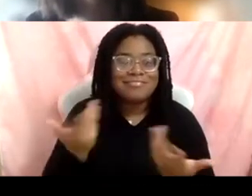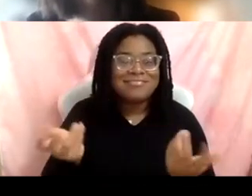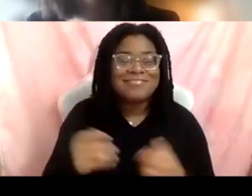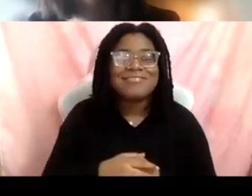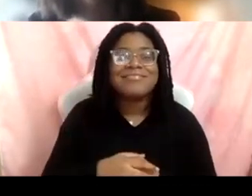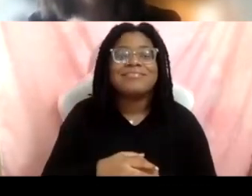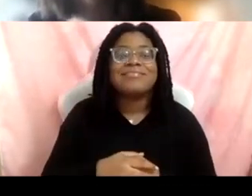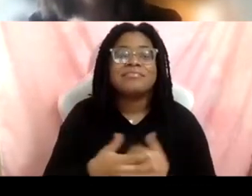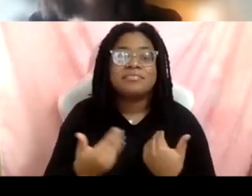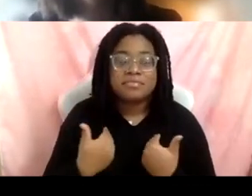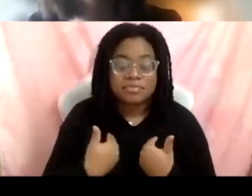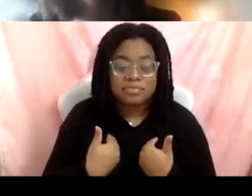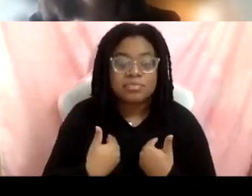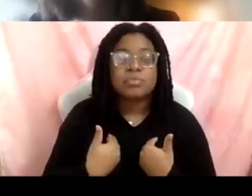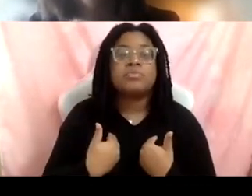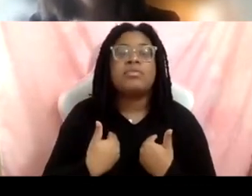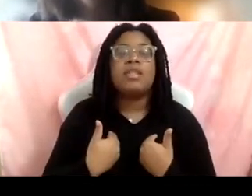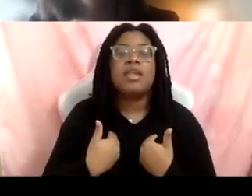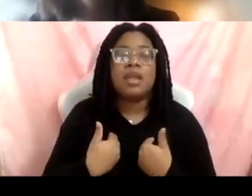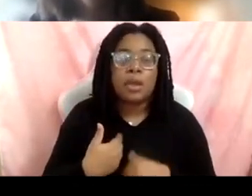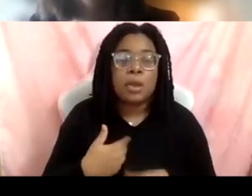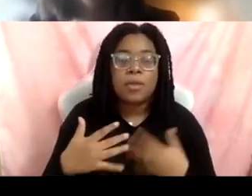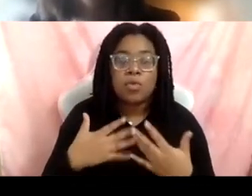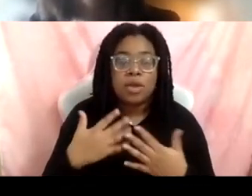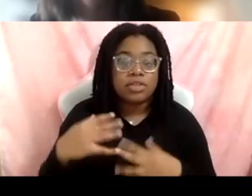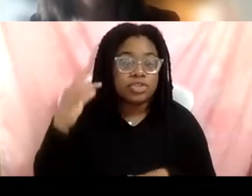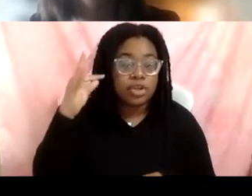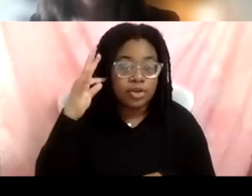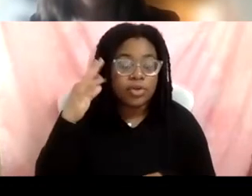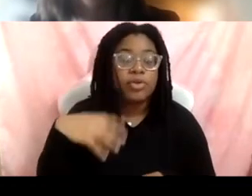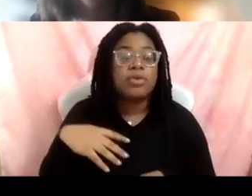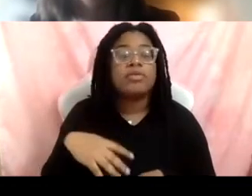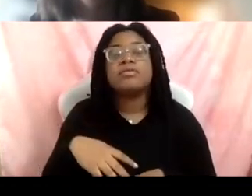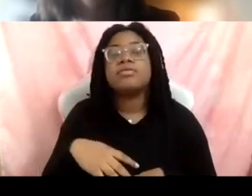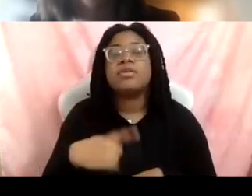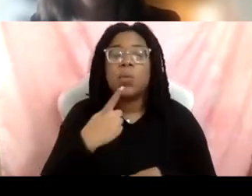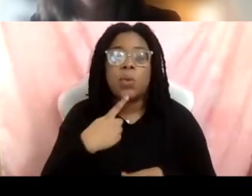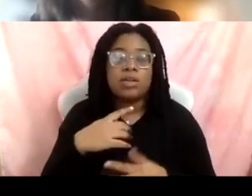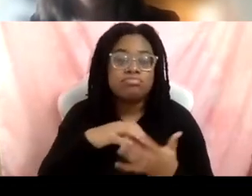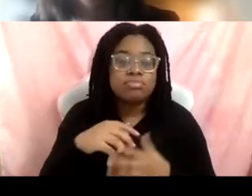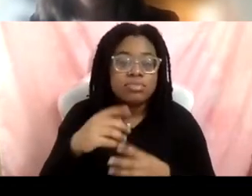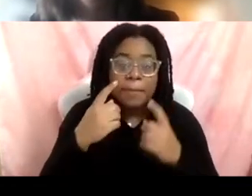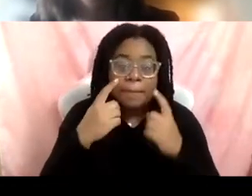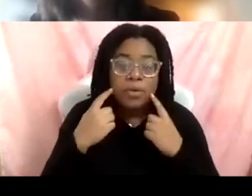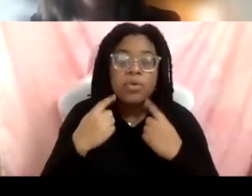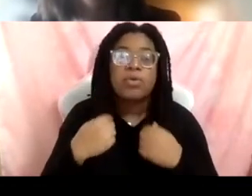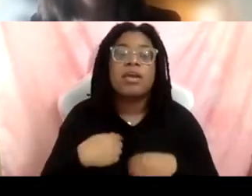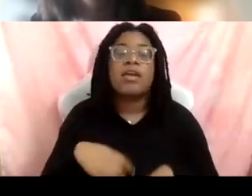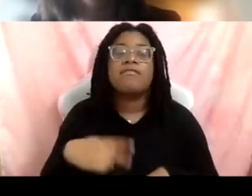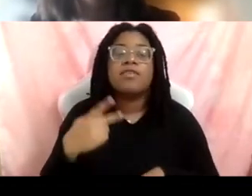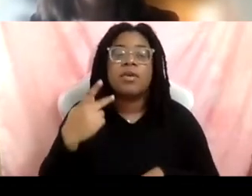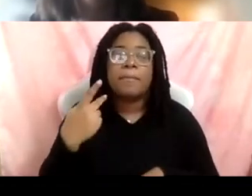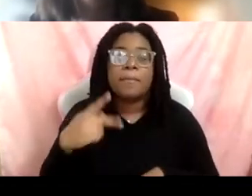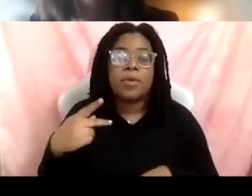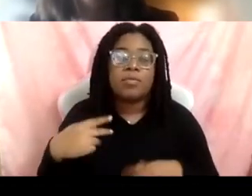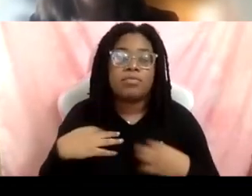I have grayish brown hair and a reddish gray beard and a purple shirt, and I'm sitting in front of a